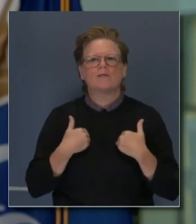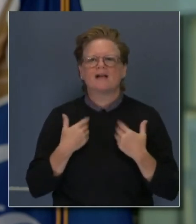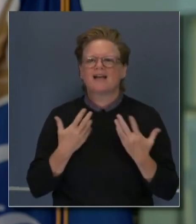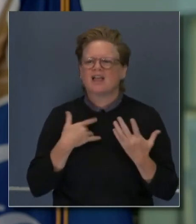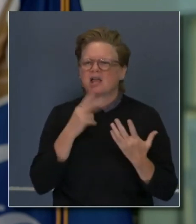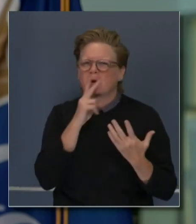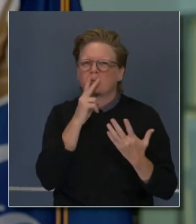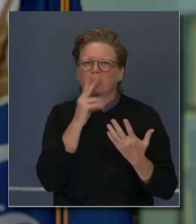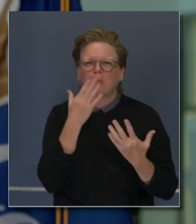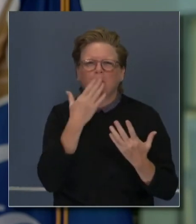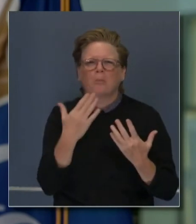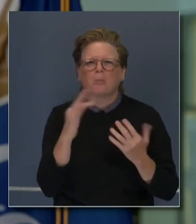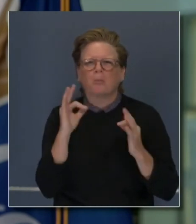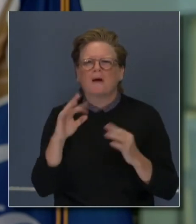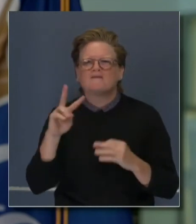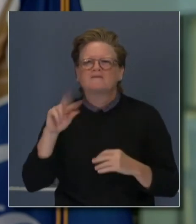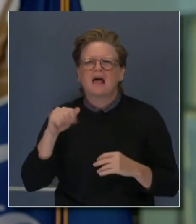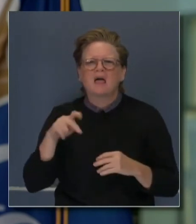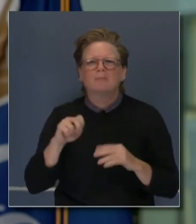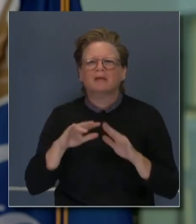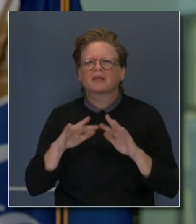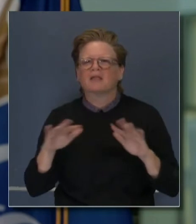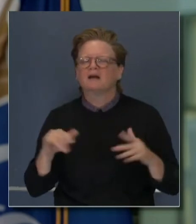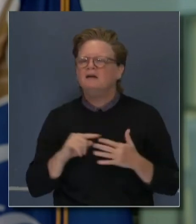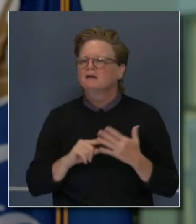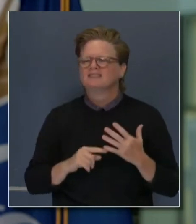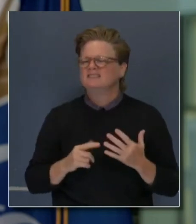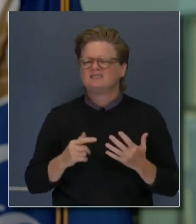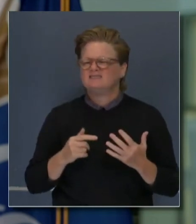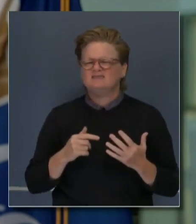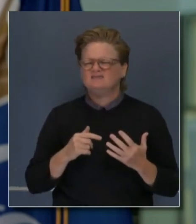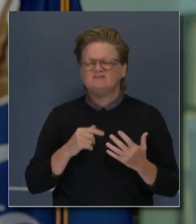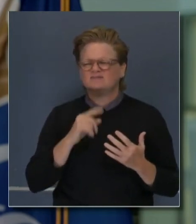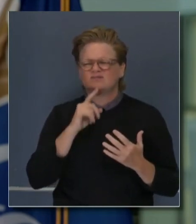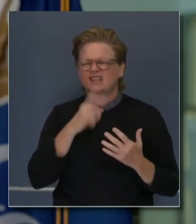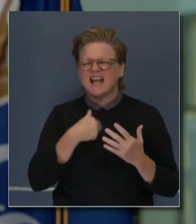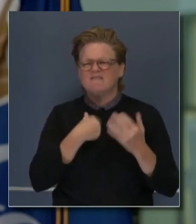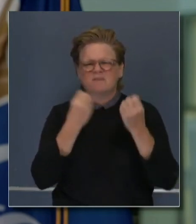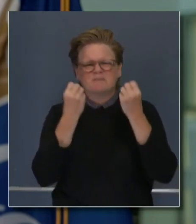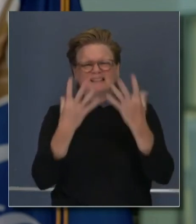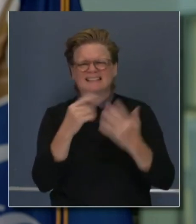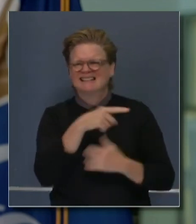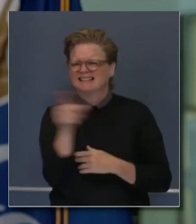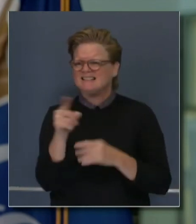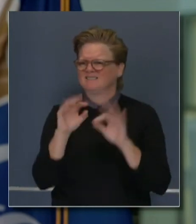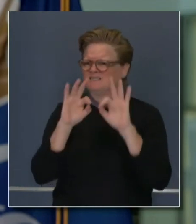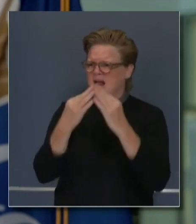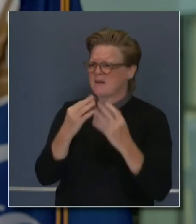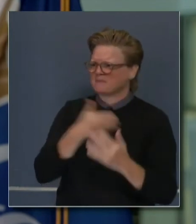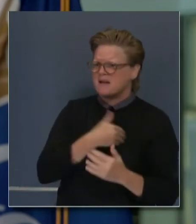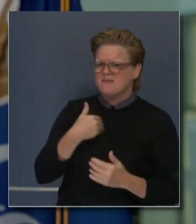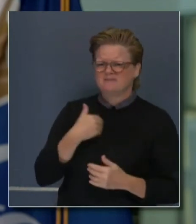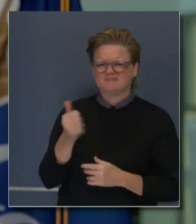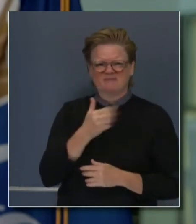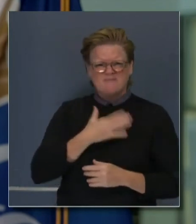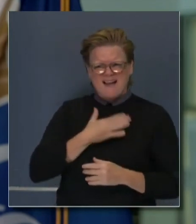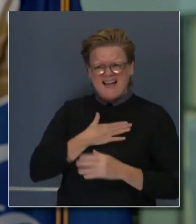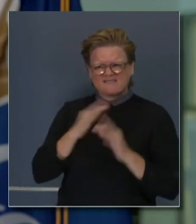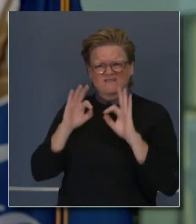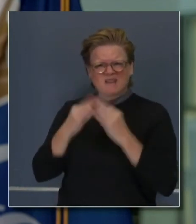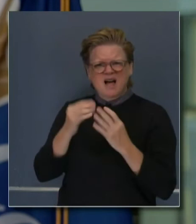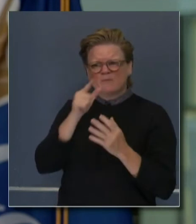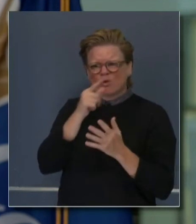4 and as someone who's had many, many family members die at the hands of the tobacco